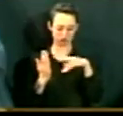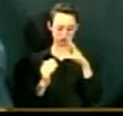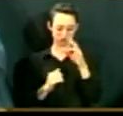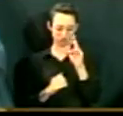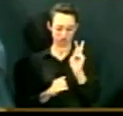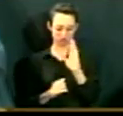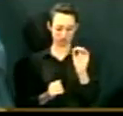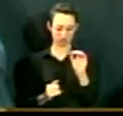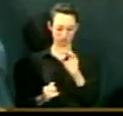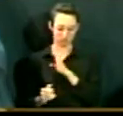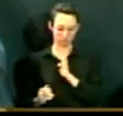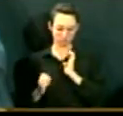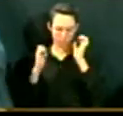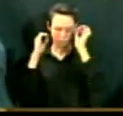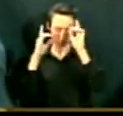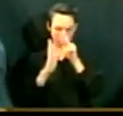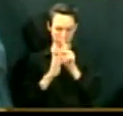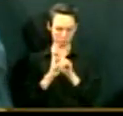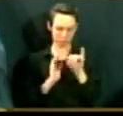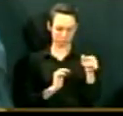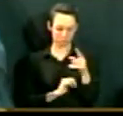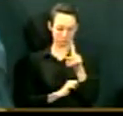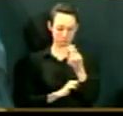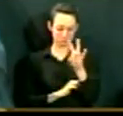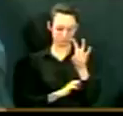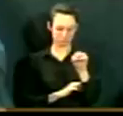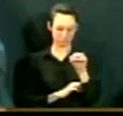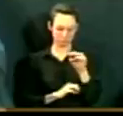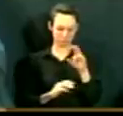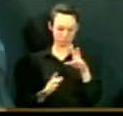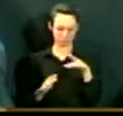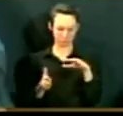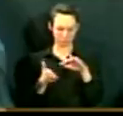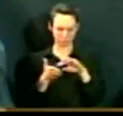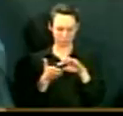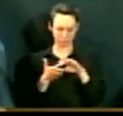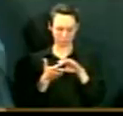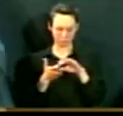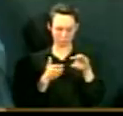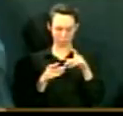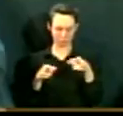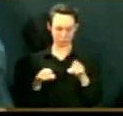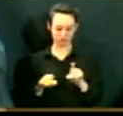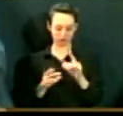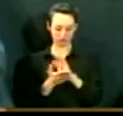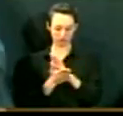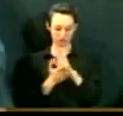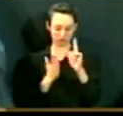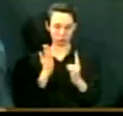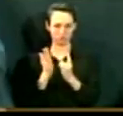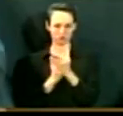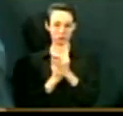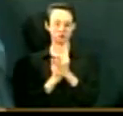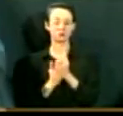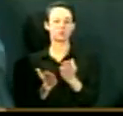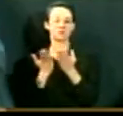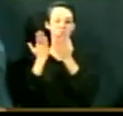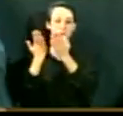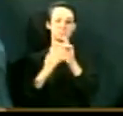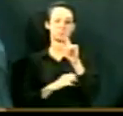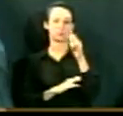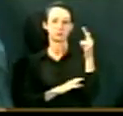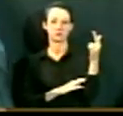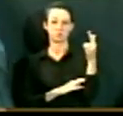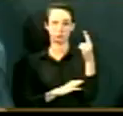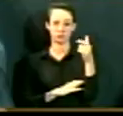Education Policy J170, Release During School Hours as amended. Second. Motion by Mr. Norman, seconded by Ms.